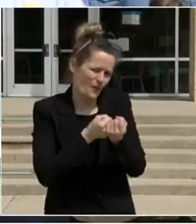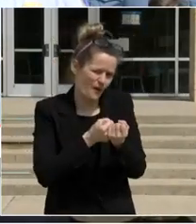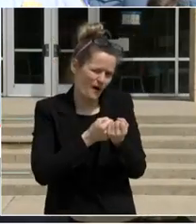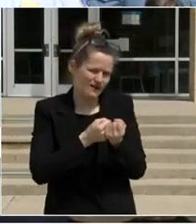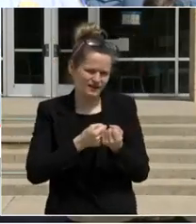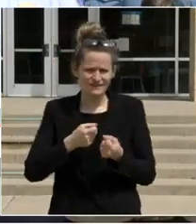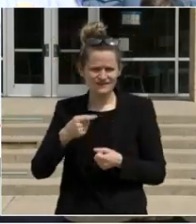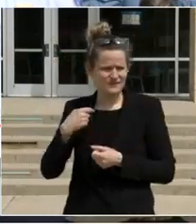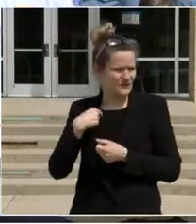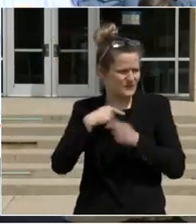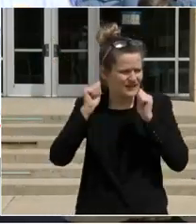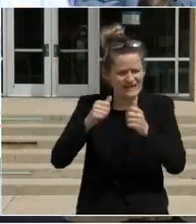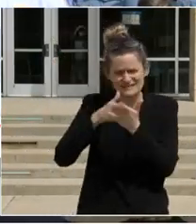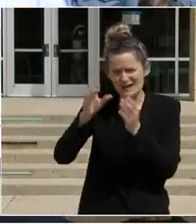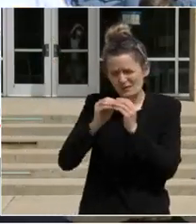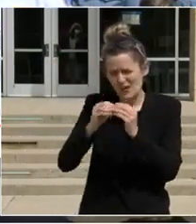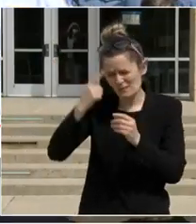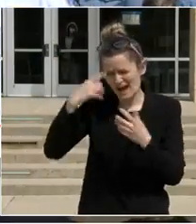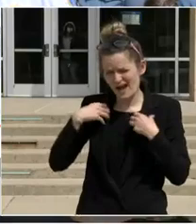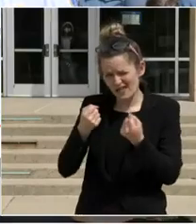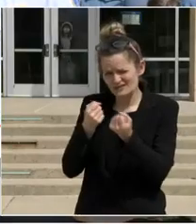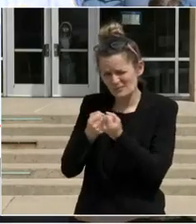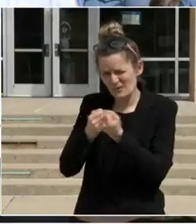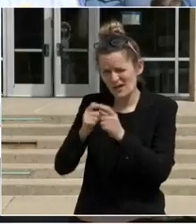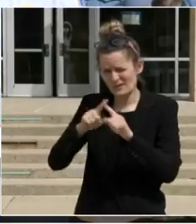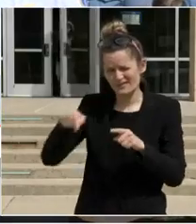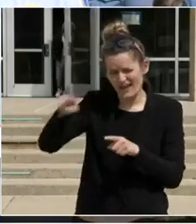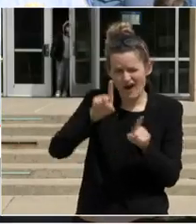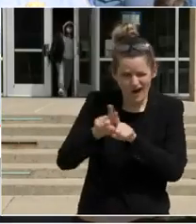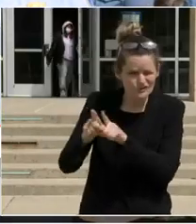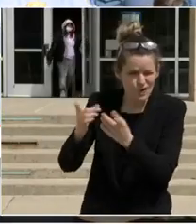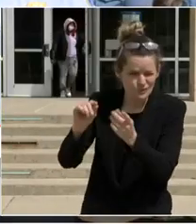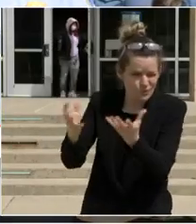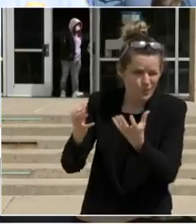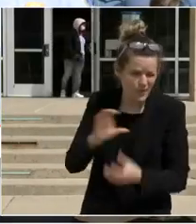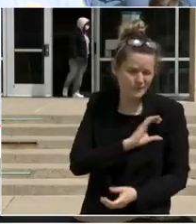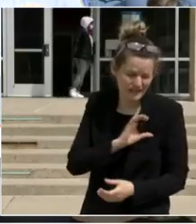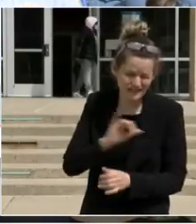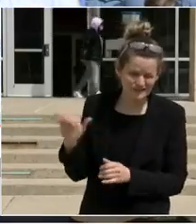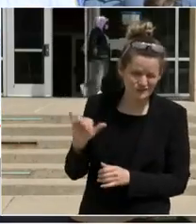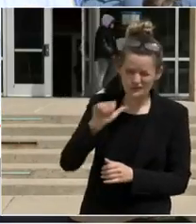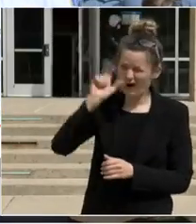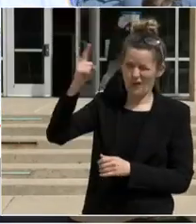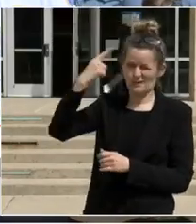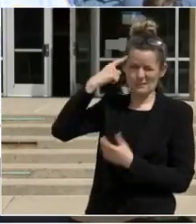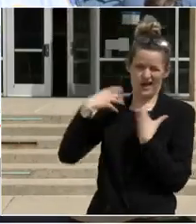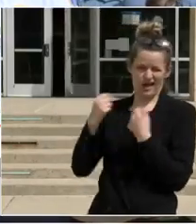but those mental health providers, they want the police too. So it is not